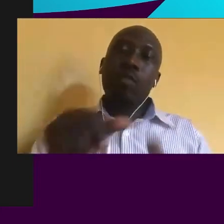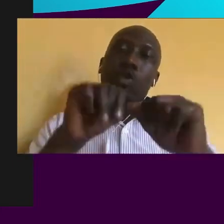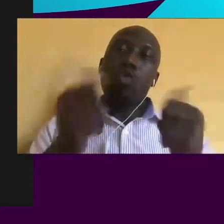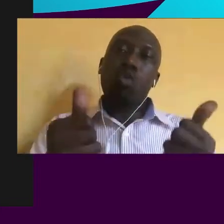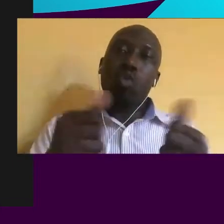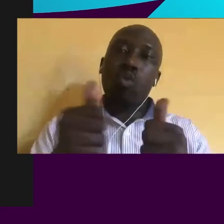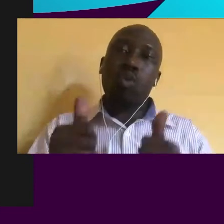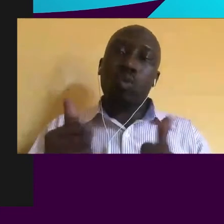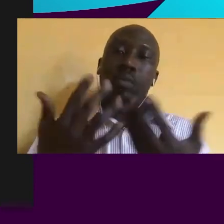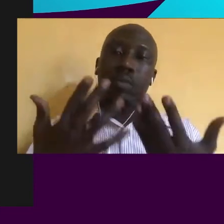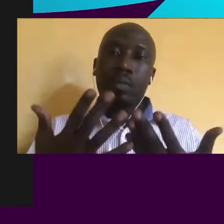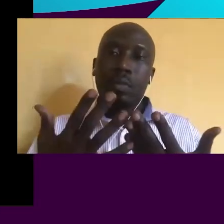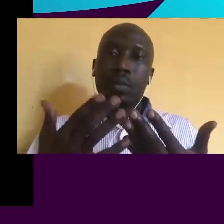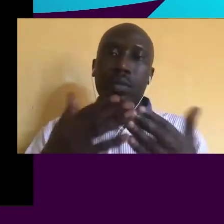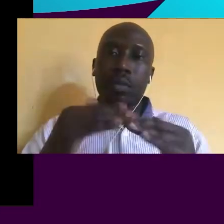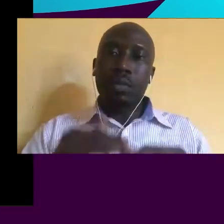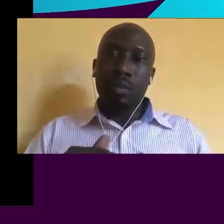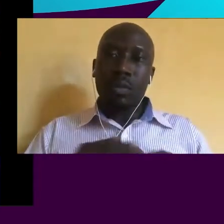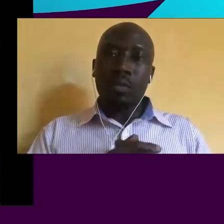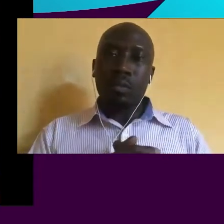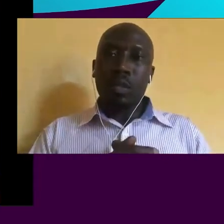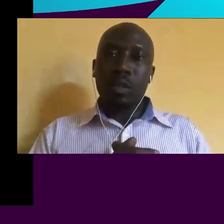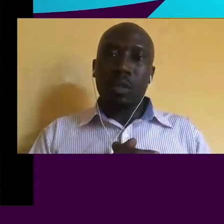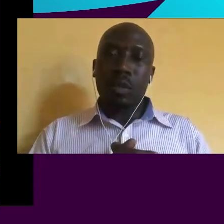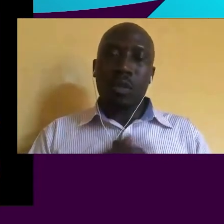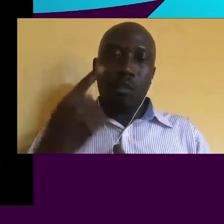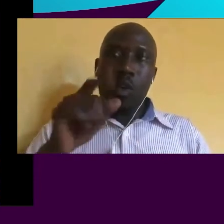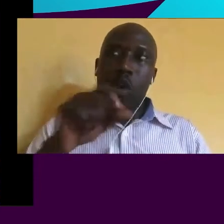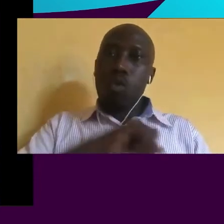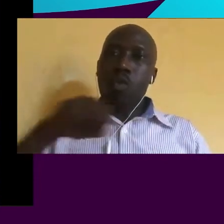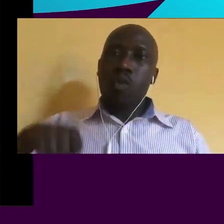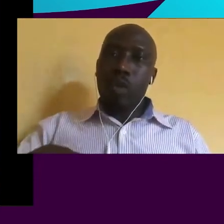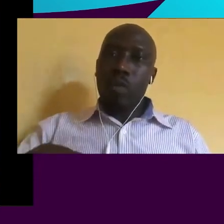for women.